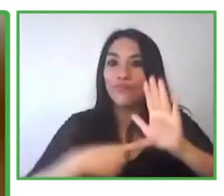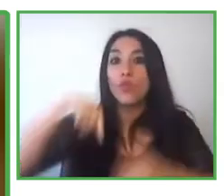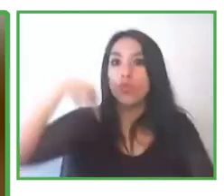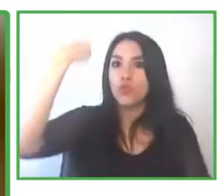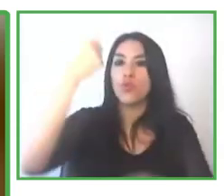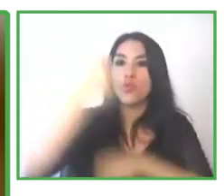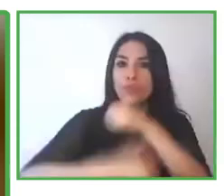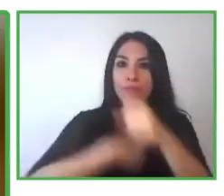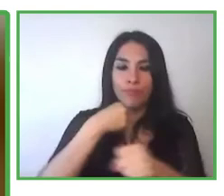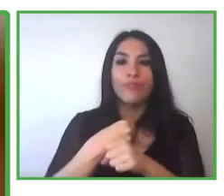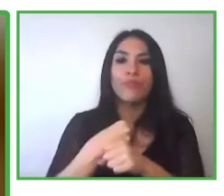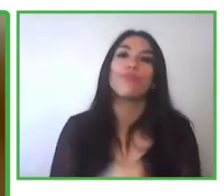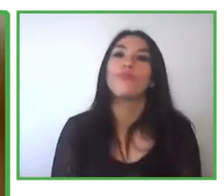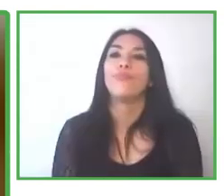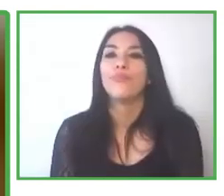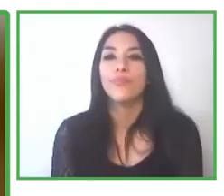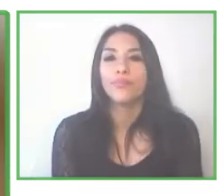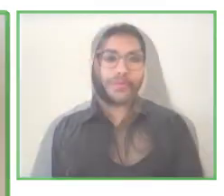successful.